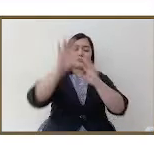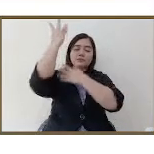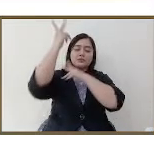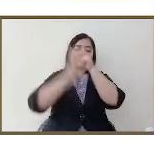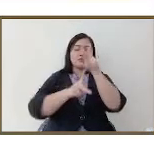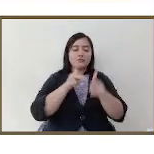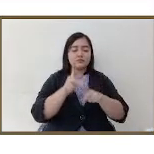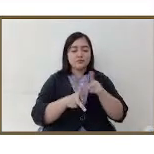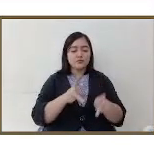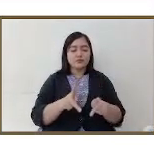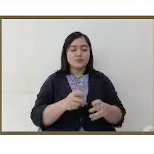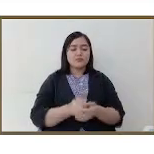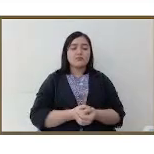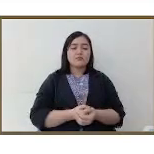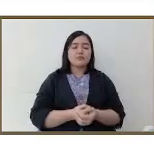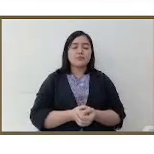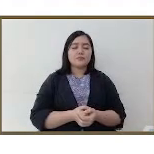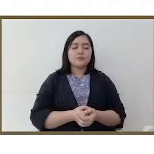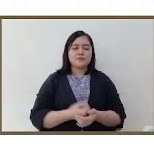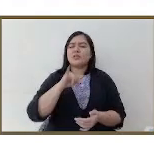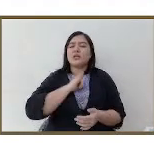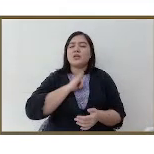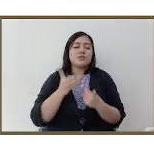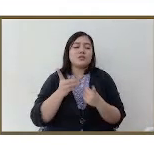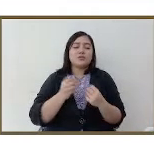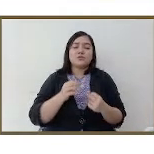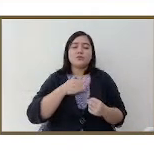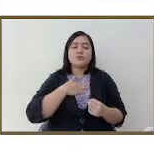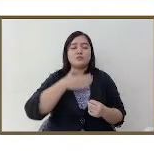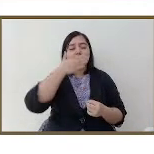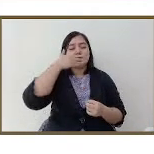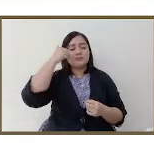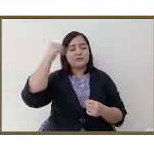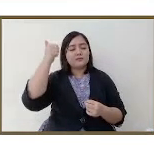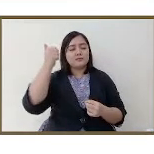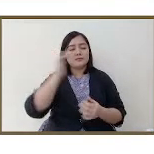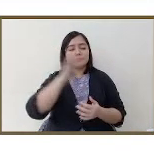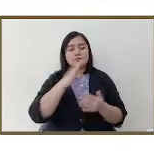You know, oh God, I've done my best. That's all I have.